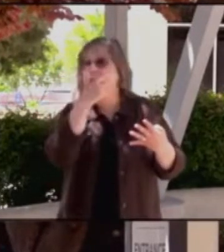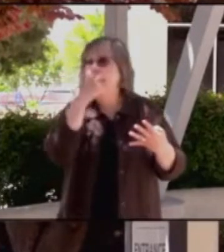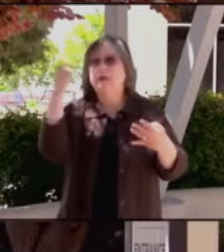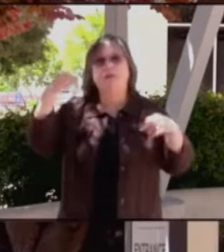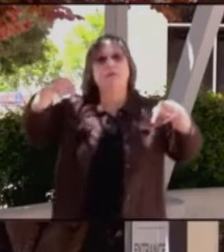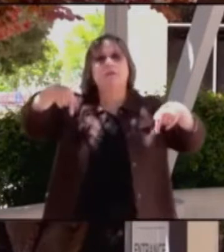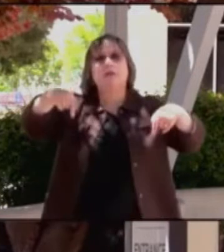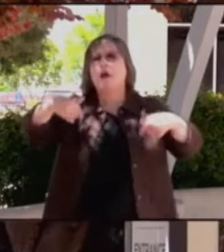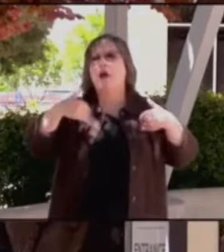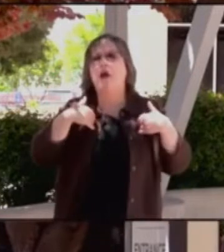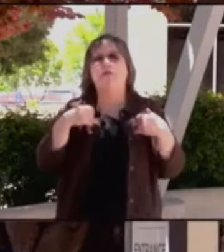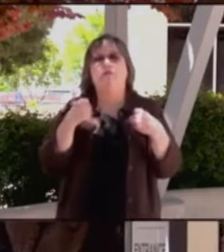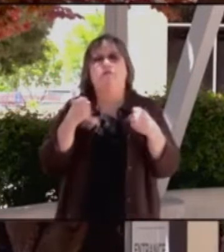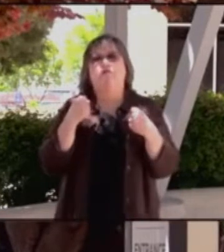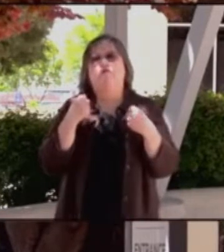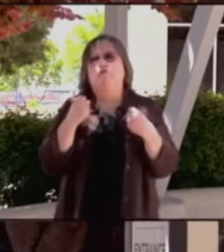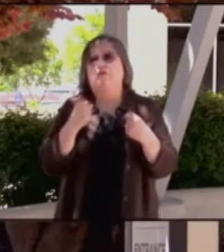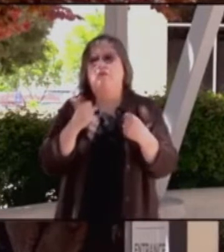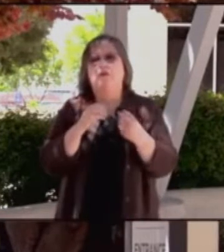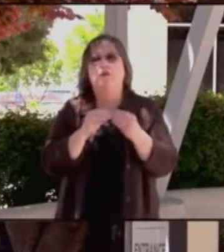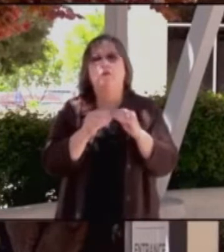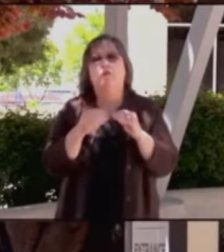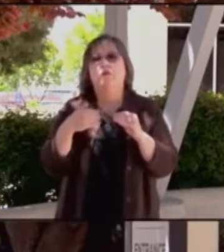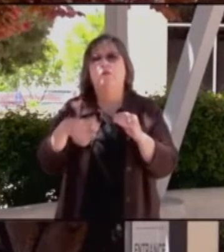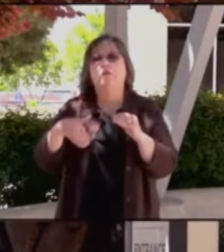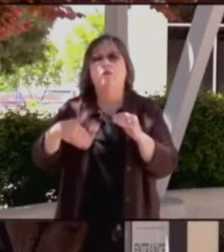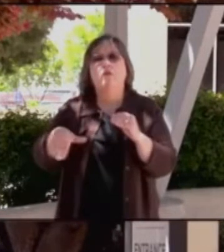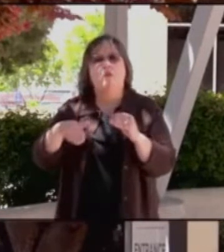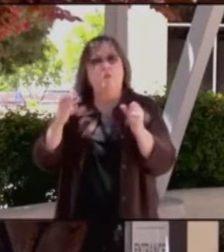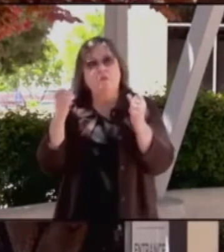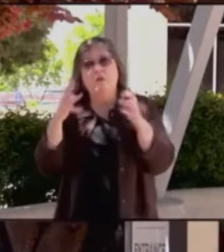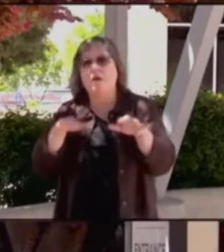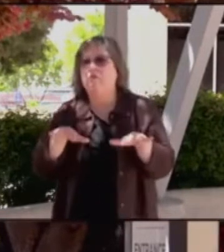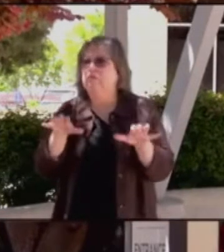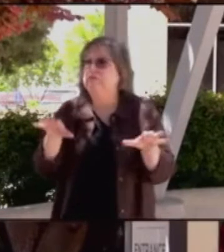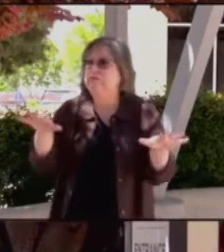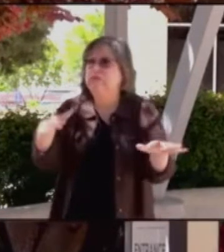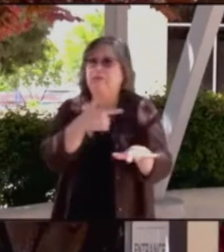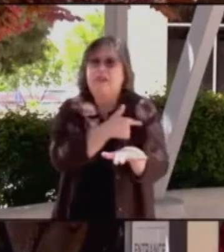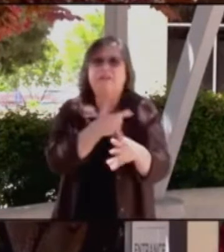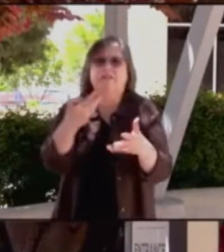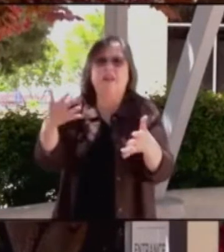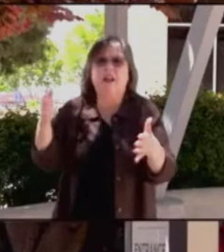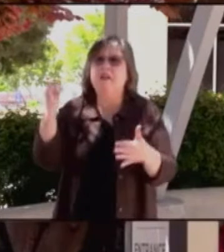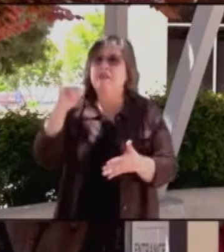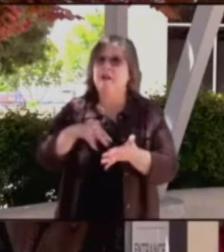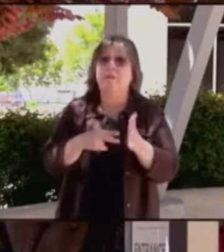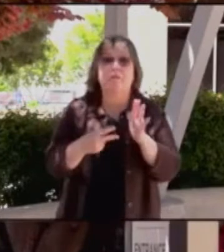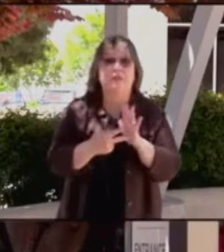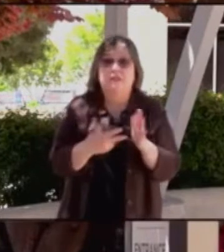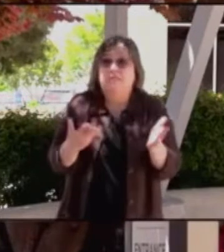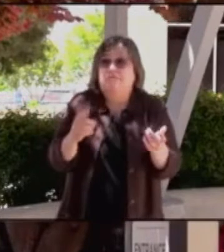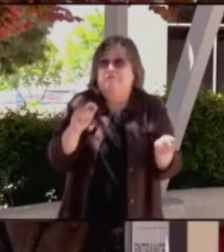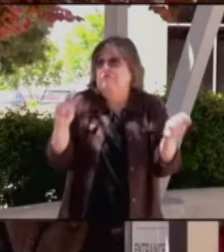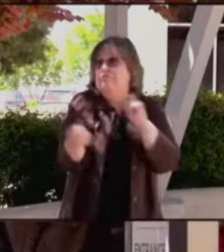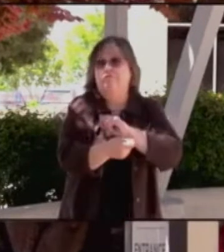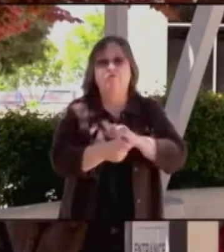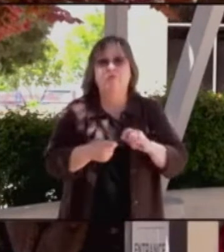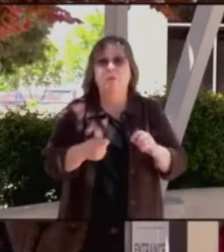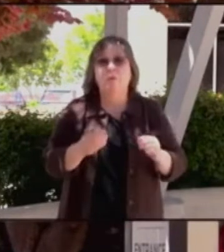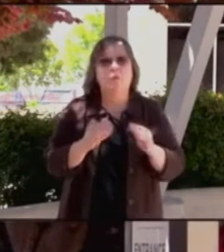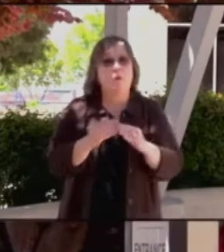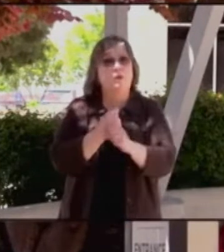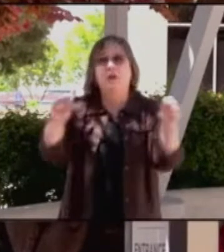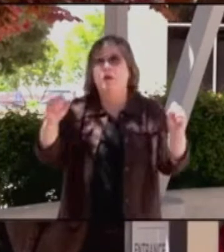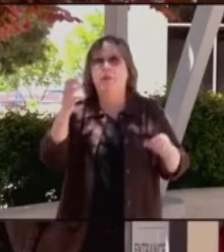world. All the difference in the world. Just a quick follow-up. If you talk to us about the vulnerability of the still hundreds